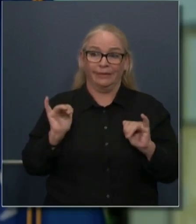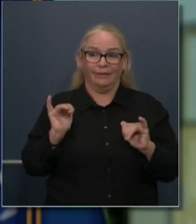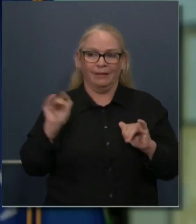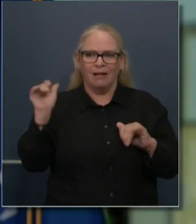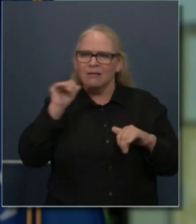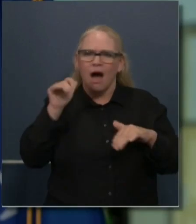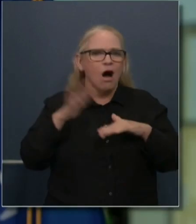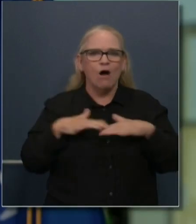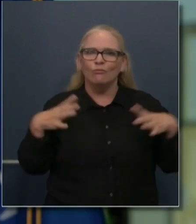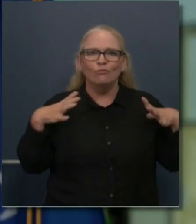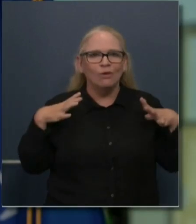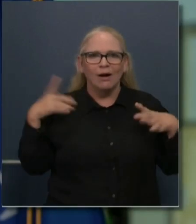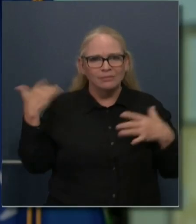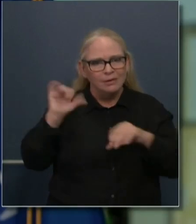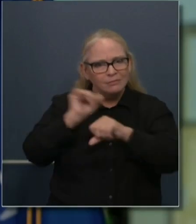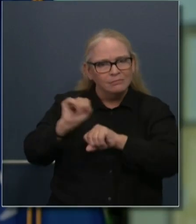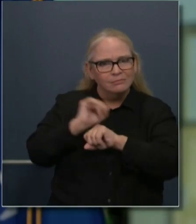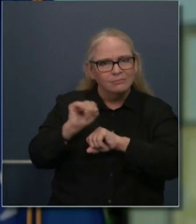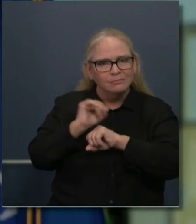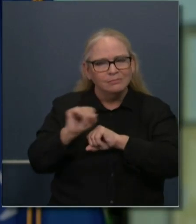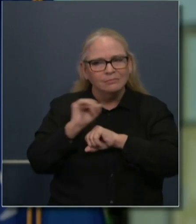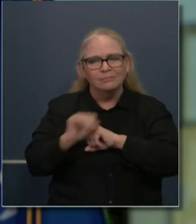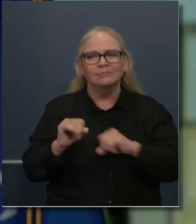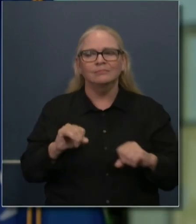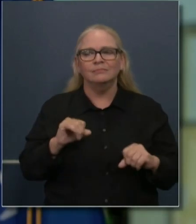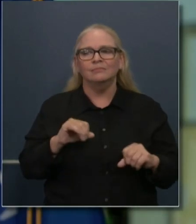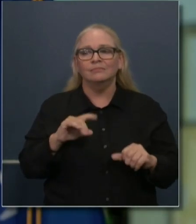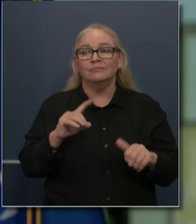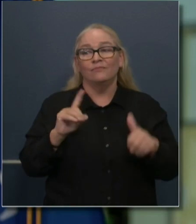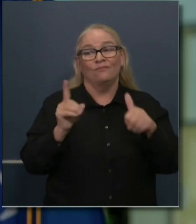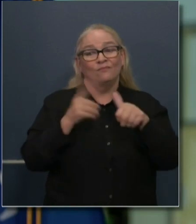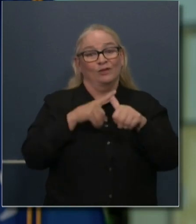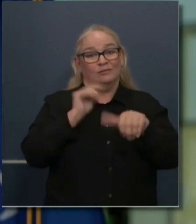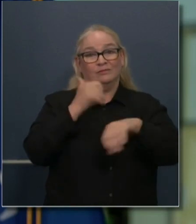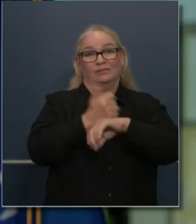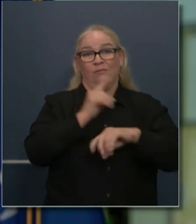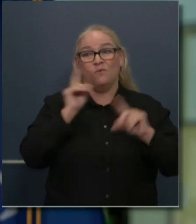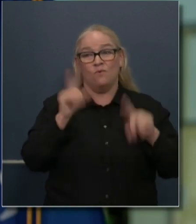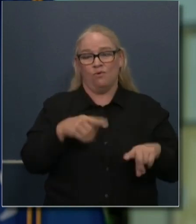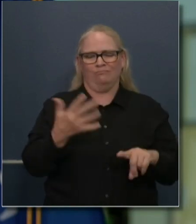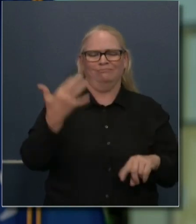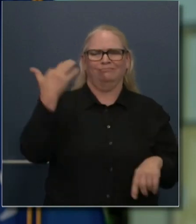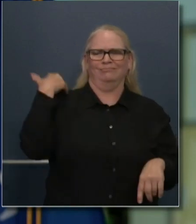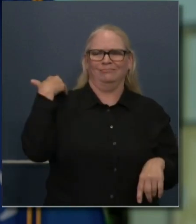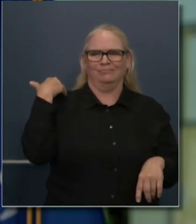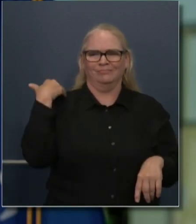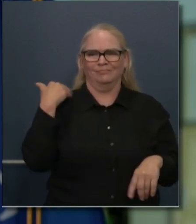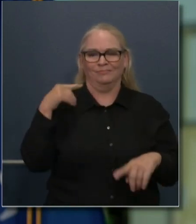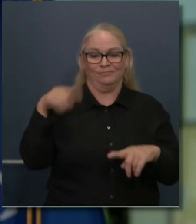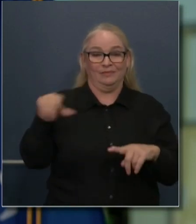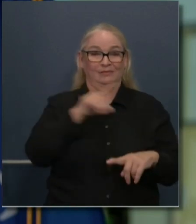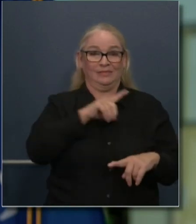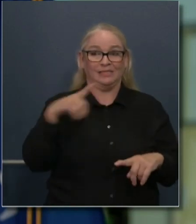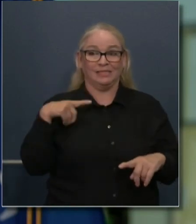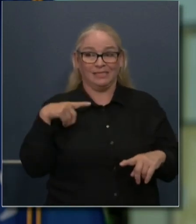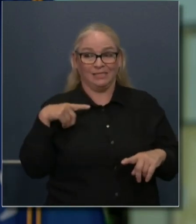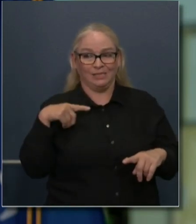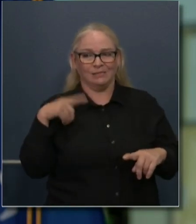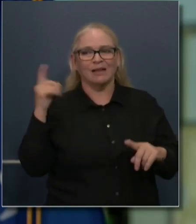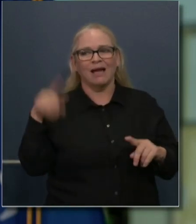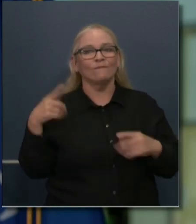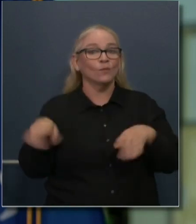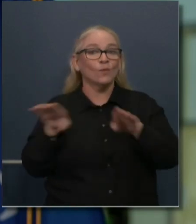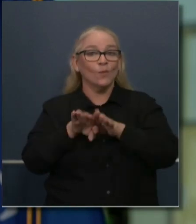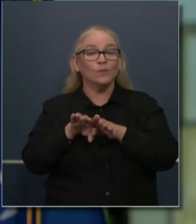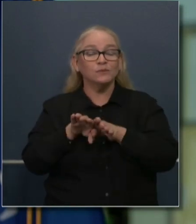first established the framework for the executive orders, the legislature had to shut down. We were in the middle of